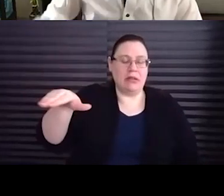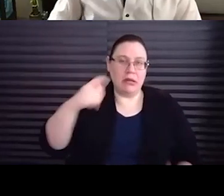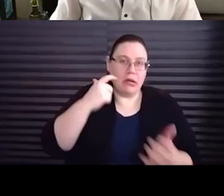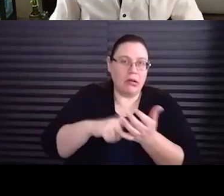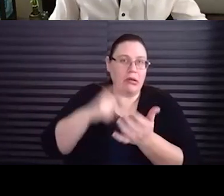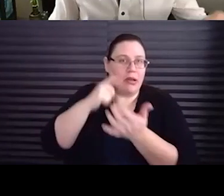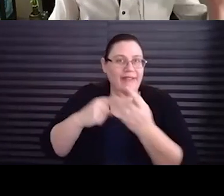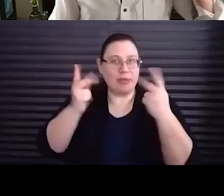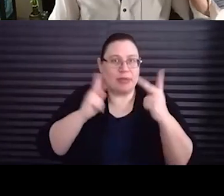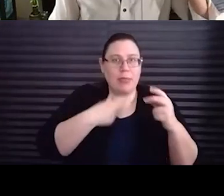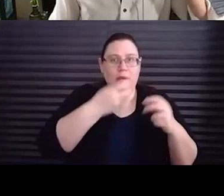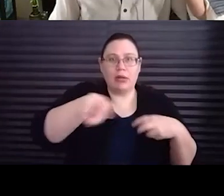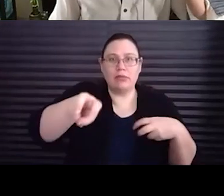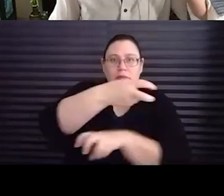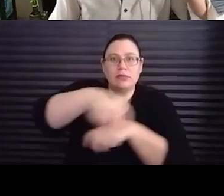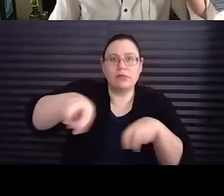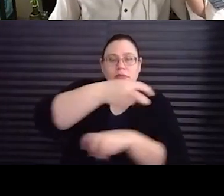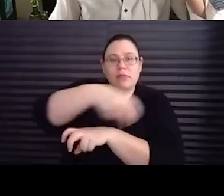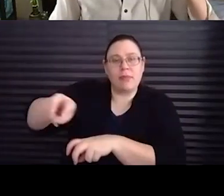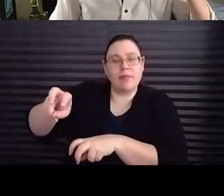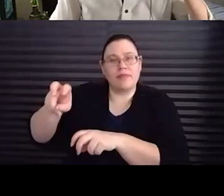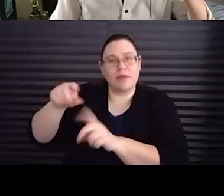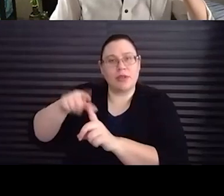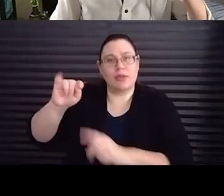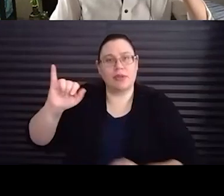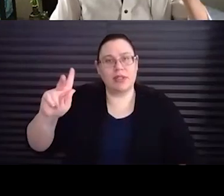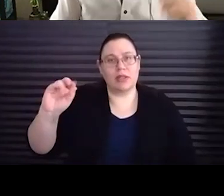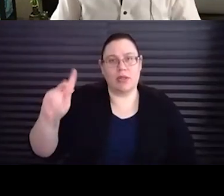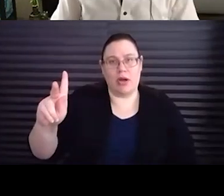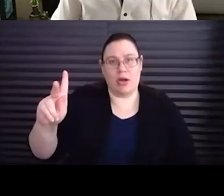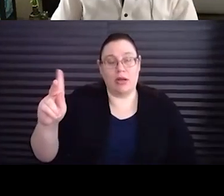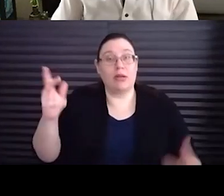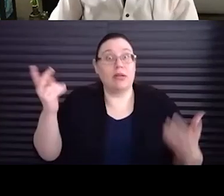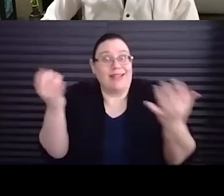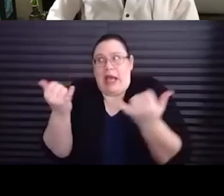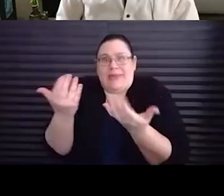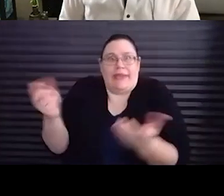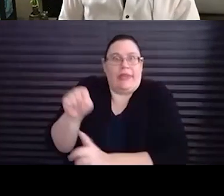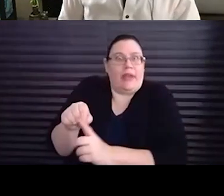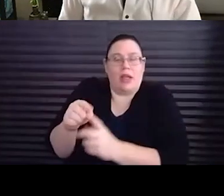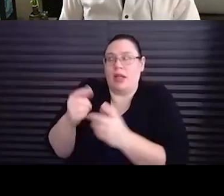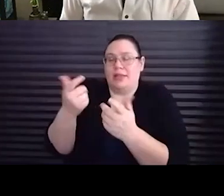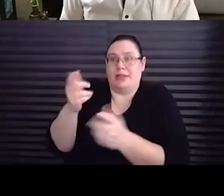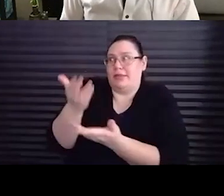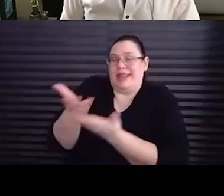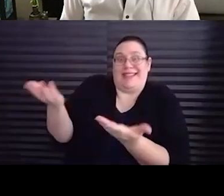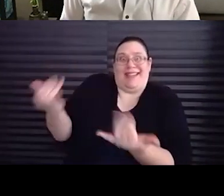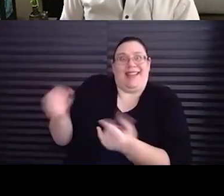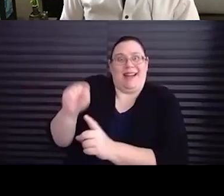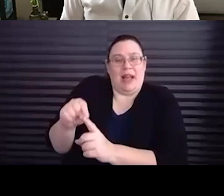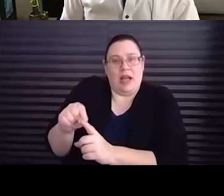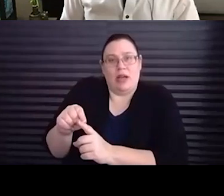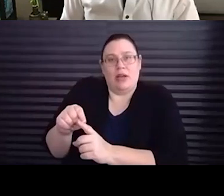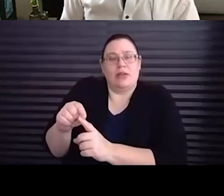celebrities migrate over to TikTok. And so now it's a thing. It's so much of a thing that now we have